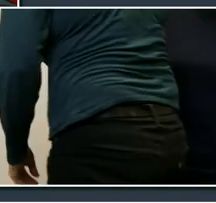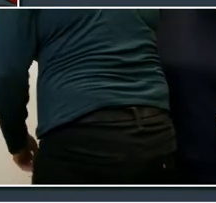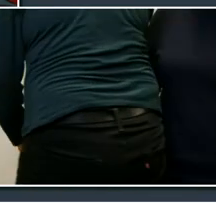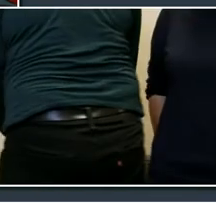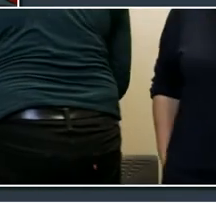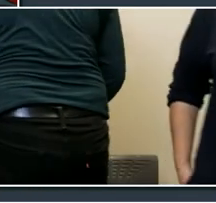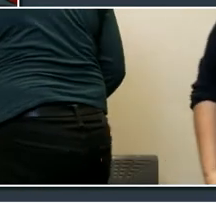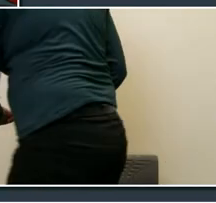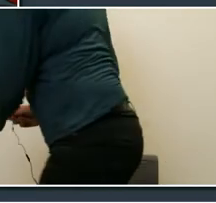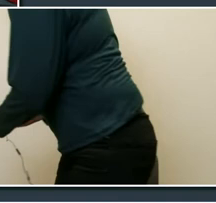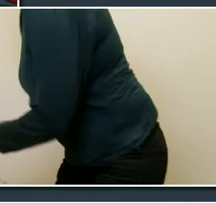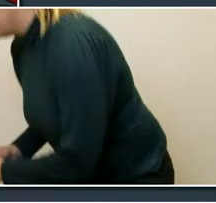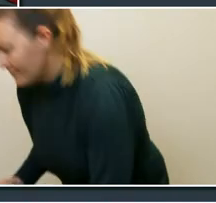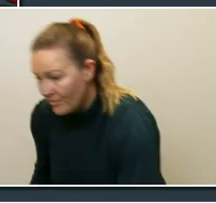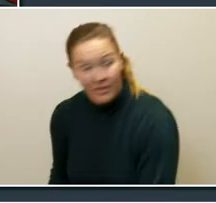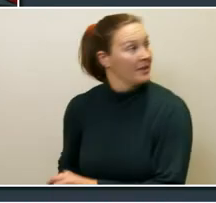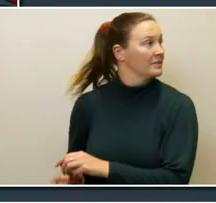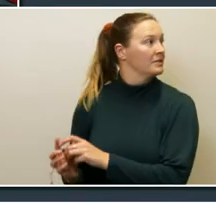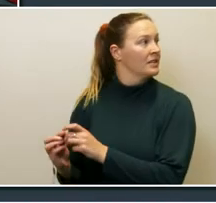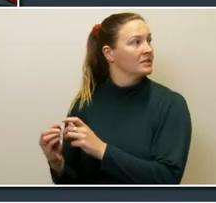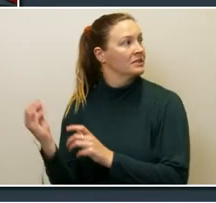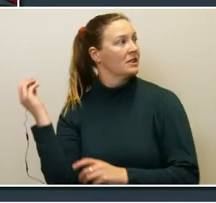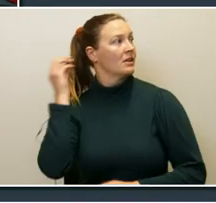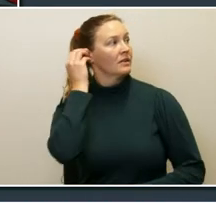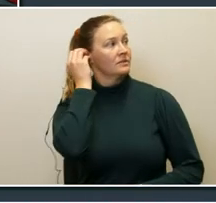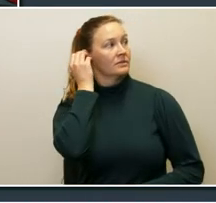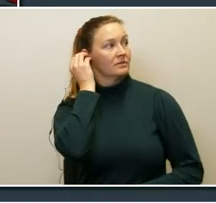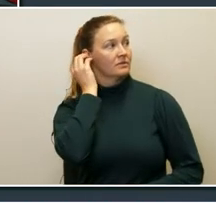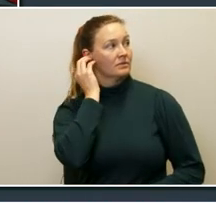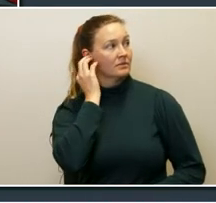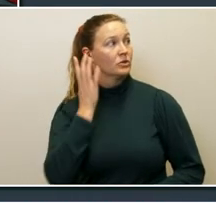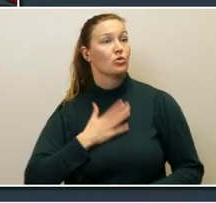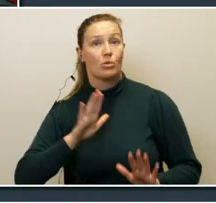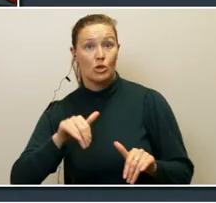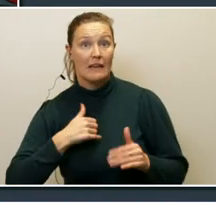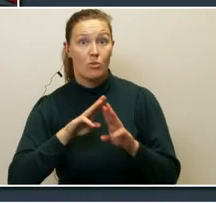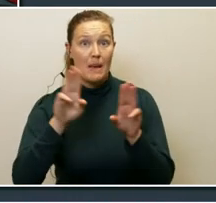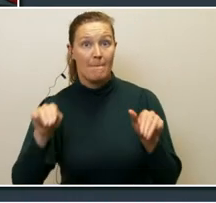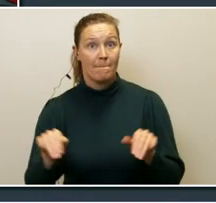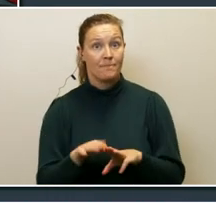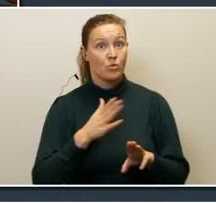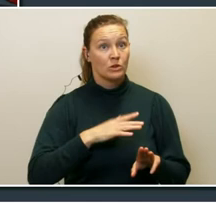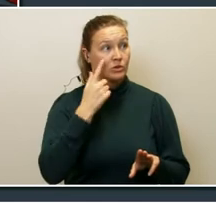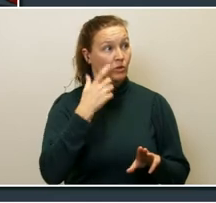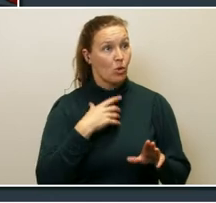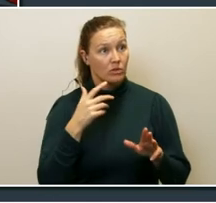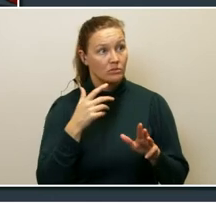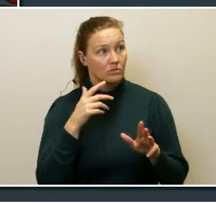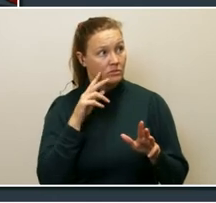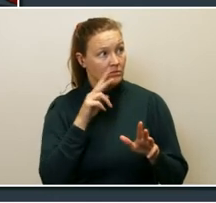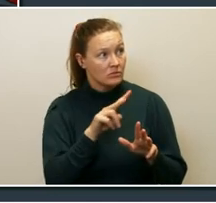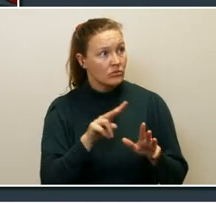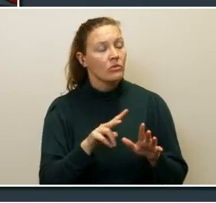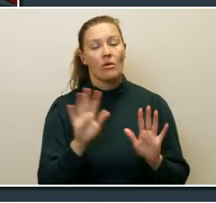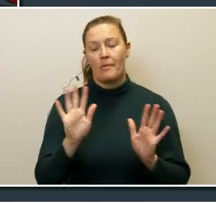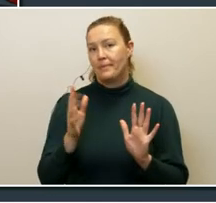Thank you. Will I leave the map? Would you like me to leave the map? Would anyone like to have a closer look at the map or... No,